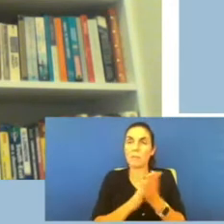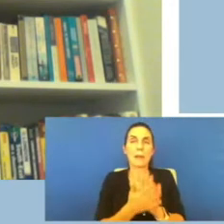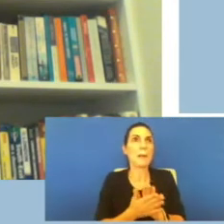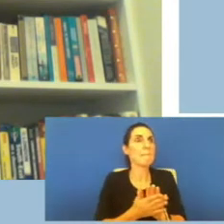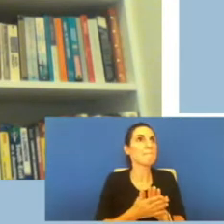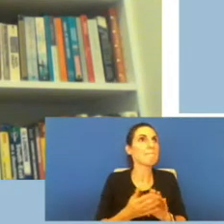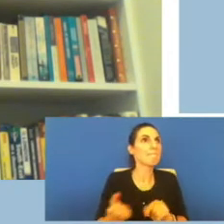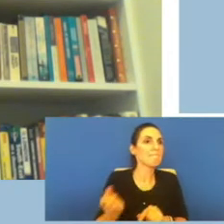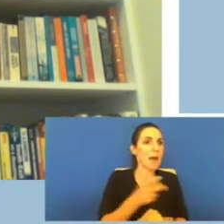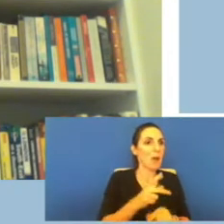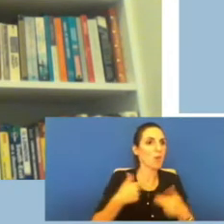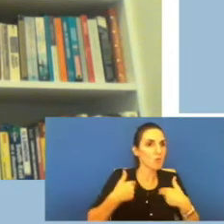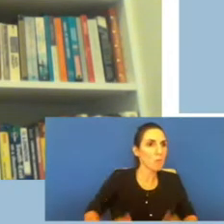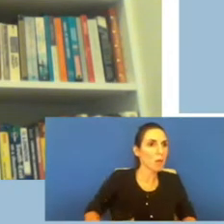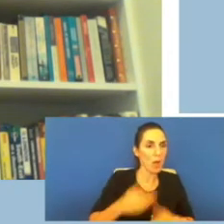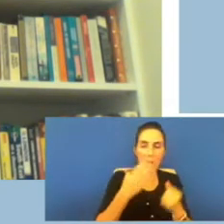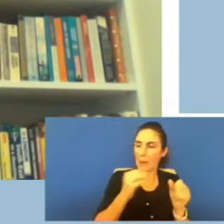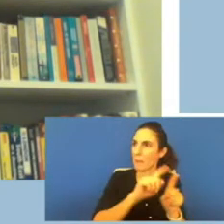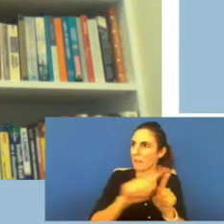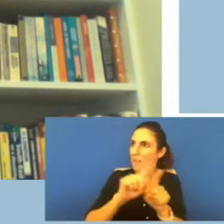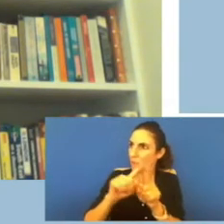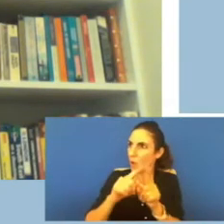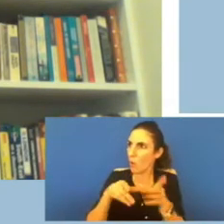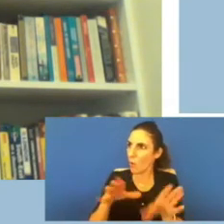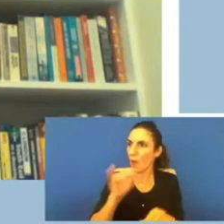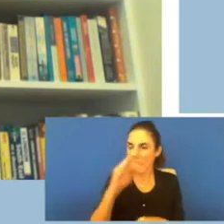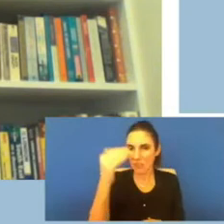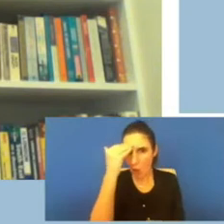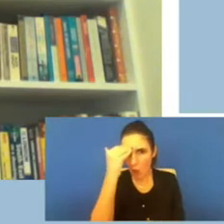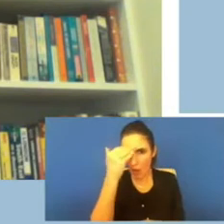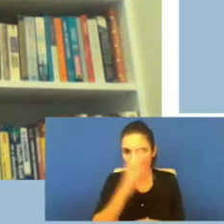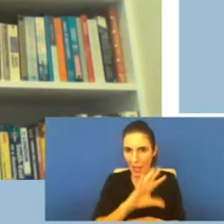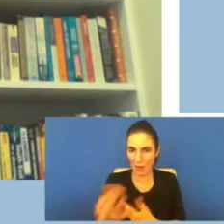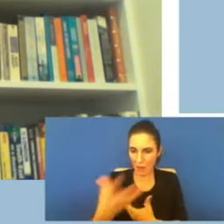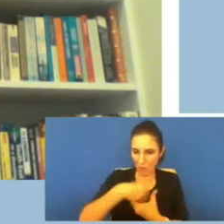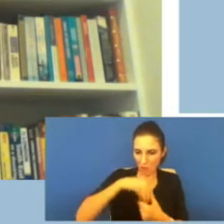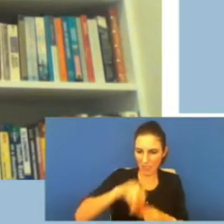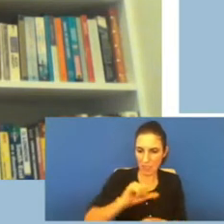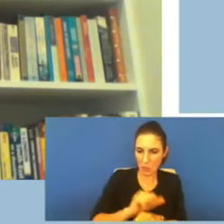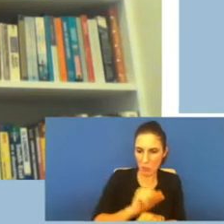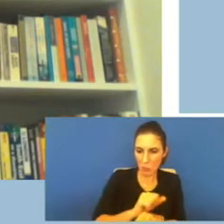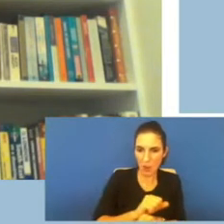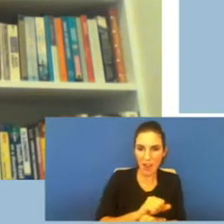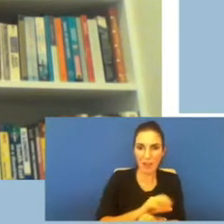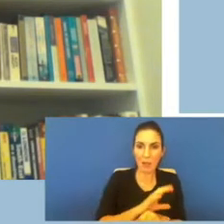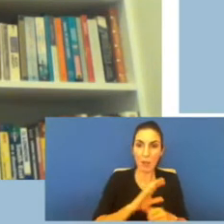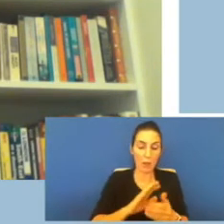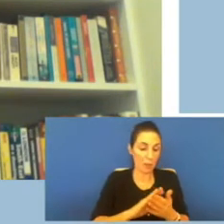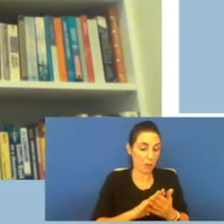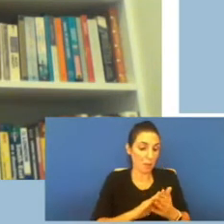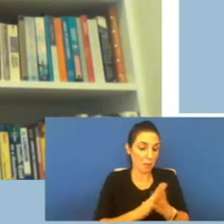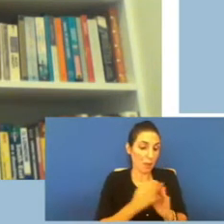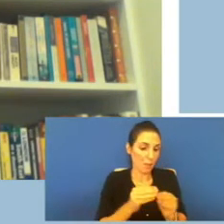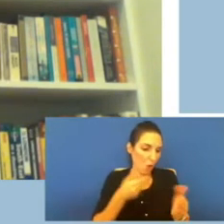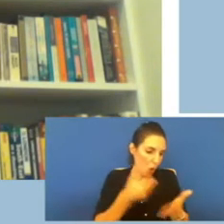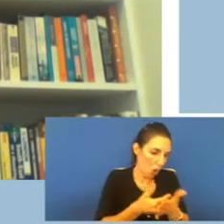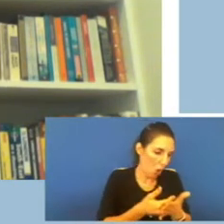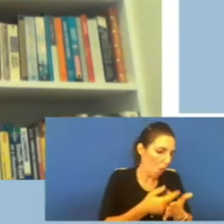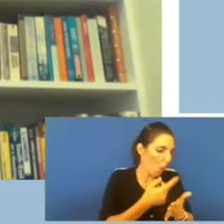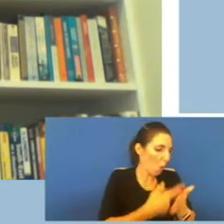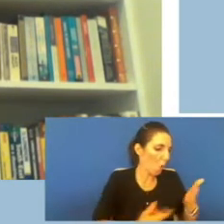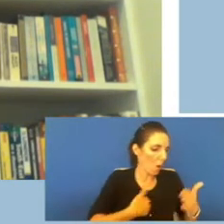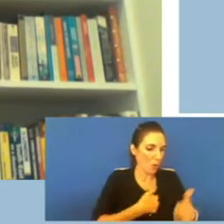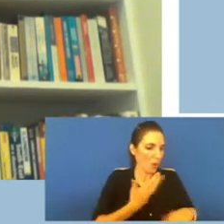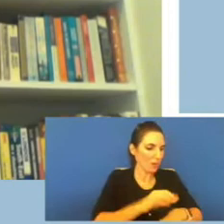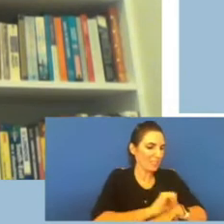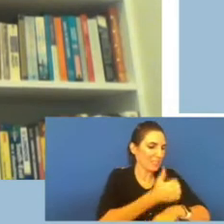knowing and bringing that into this work to get closer to what we set out to do in the first place. So happy